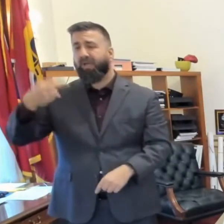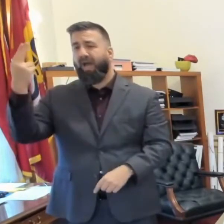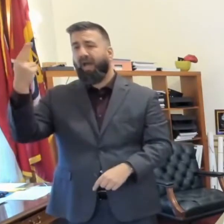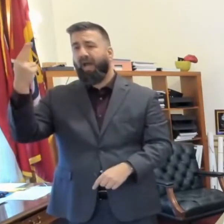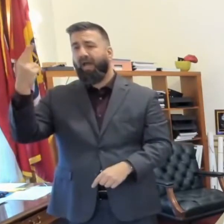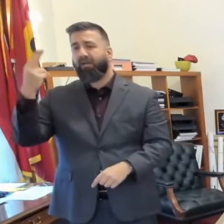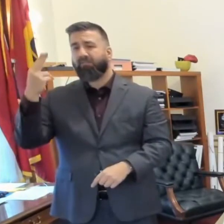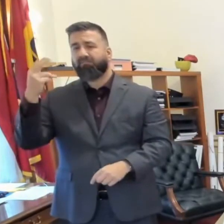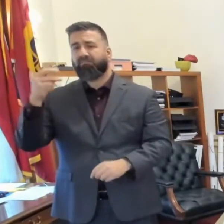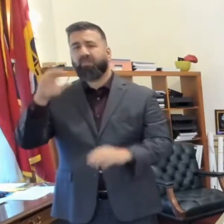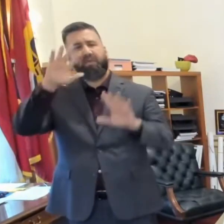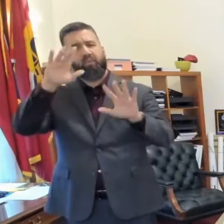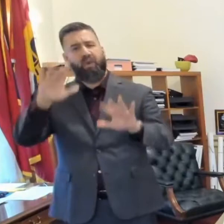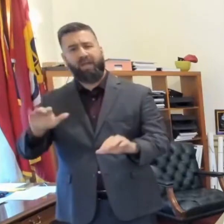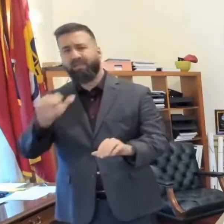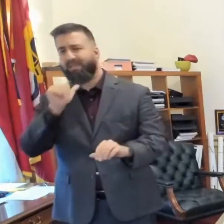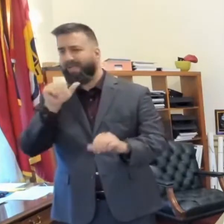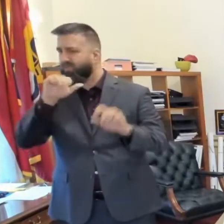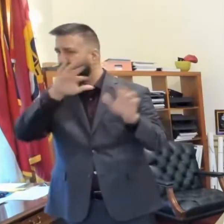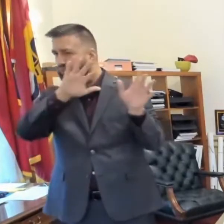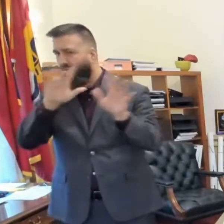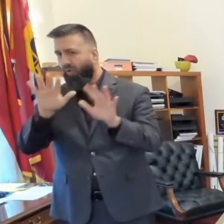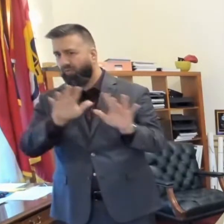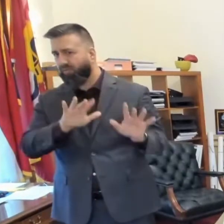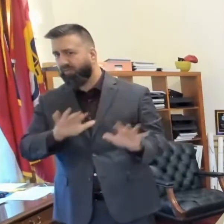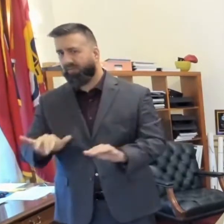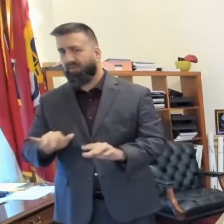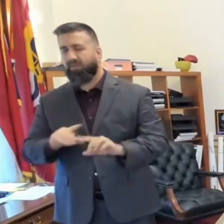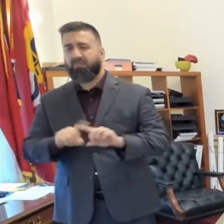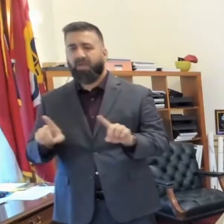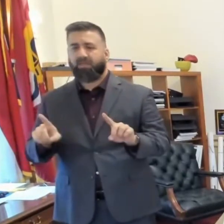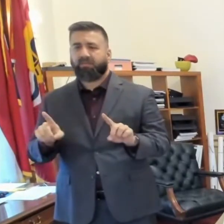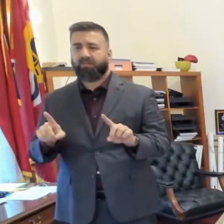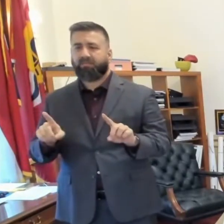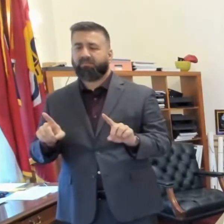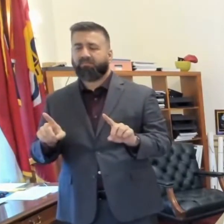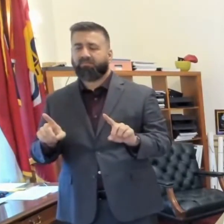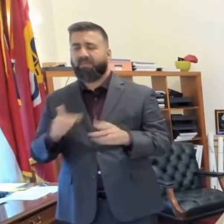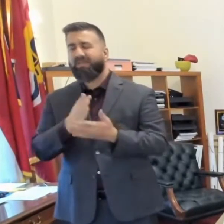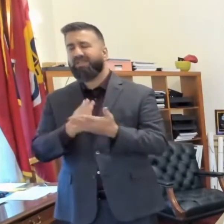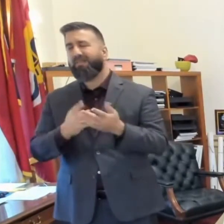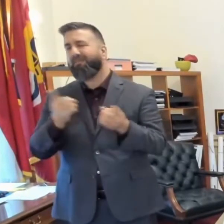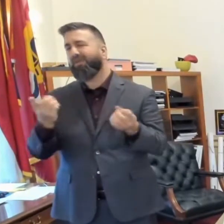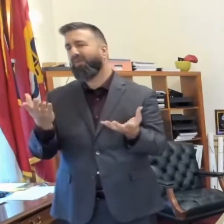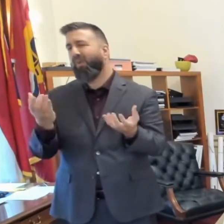rain, not snow. I know some of you want snow, but